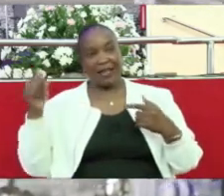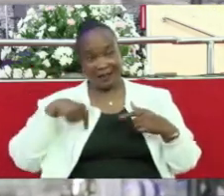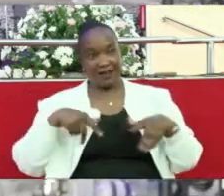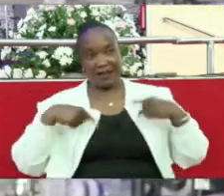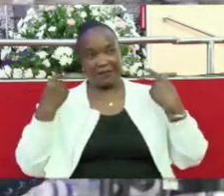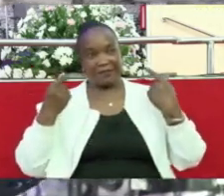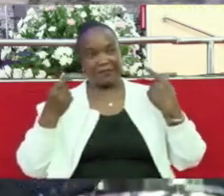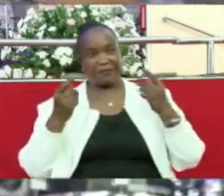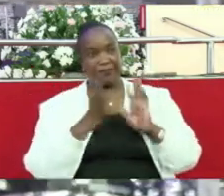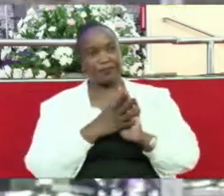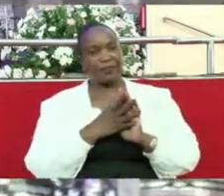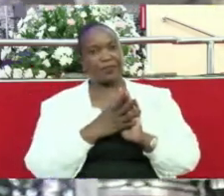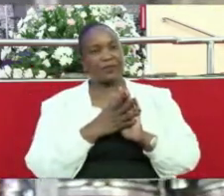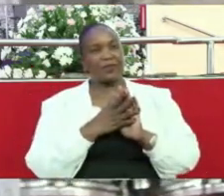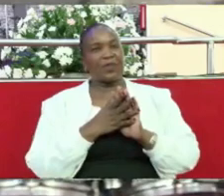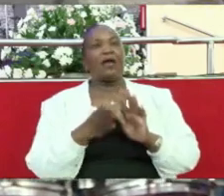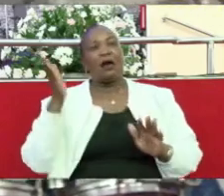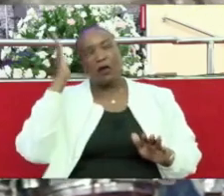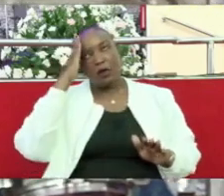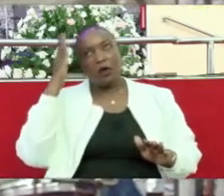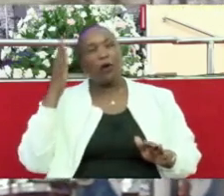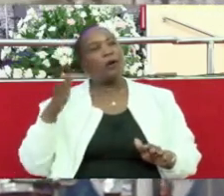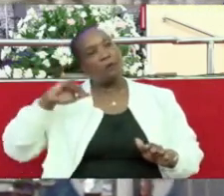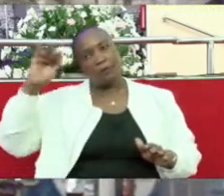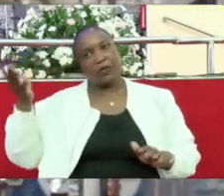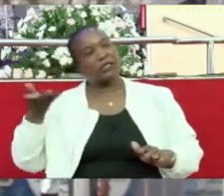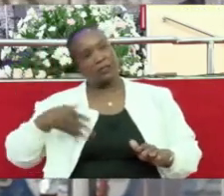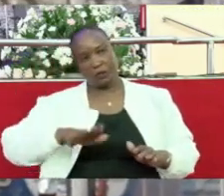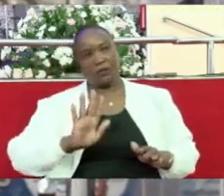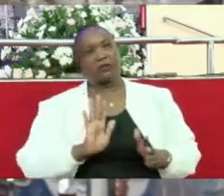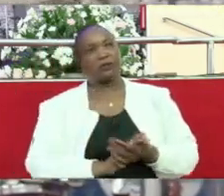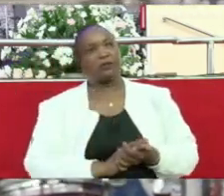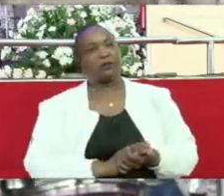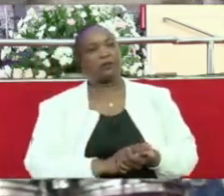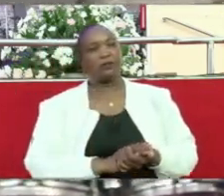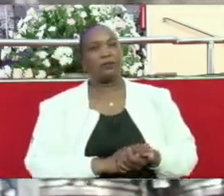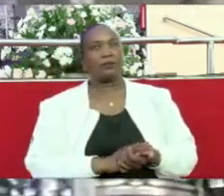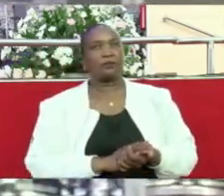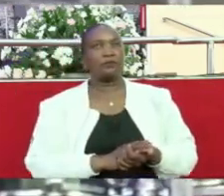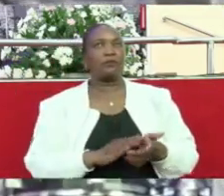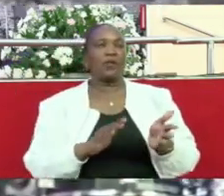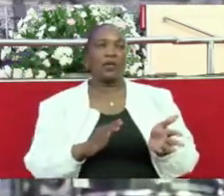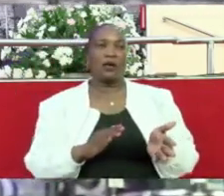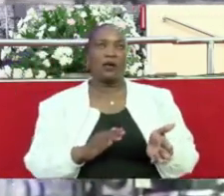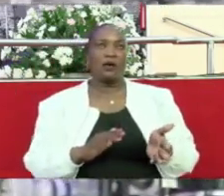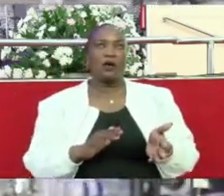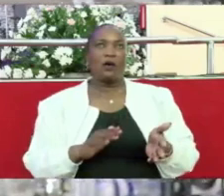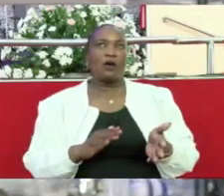is if you identify your mountain, you are in a position to start overcoming